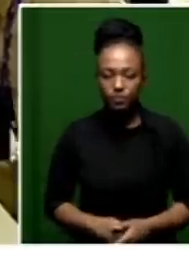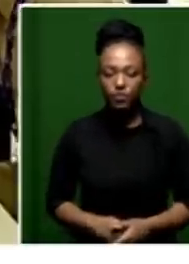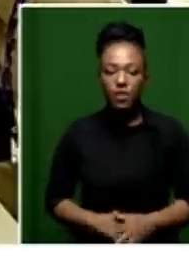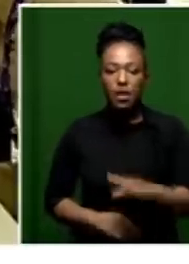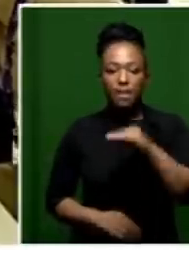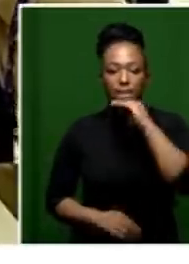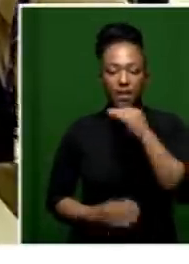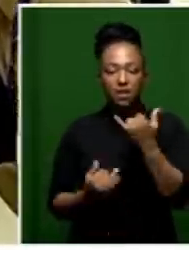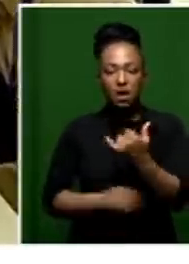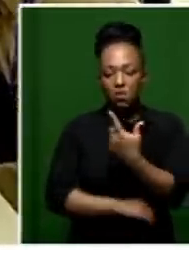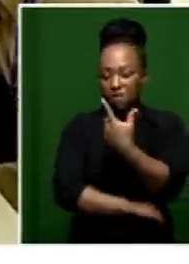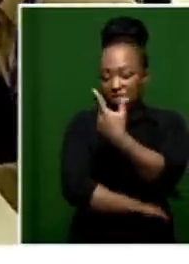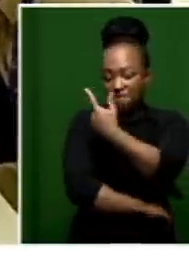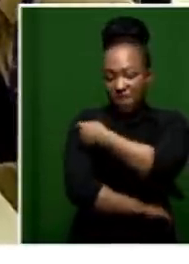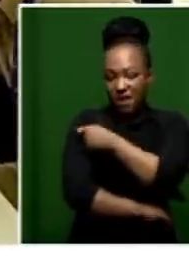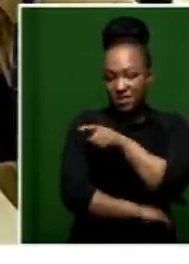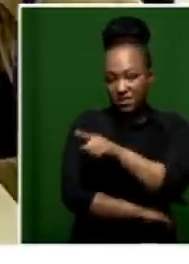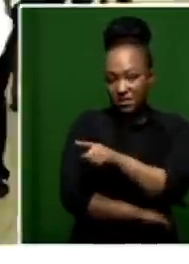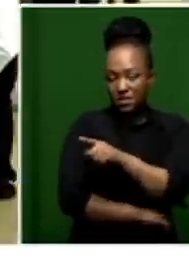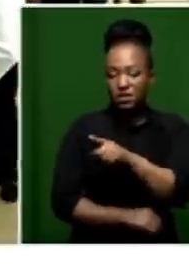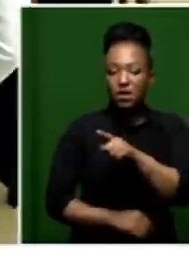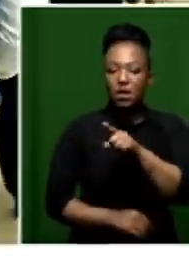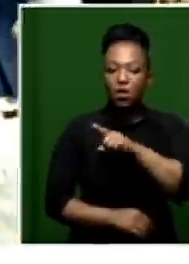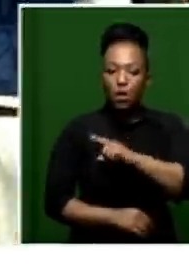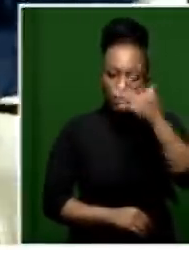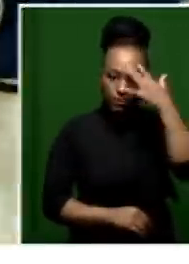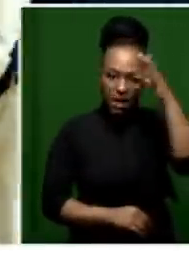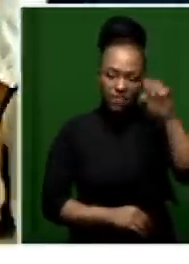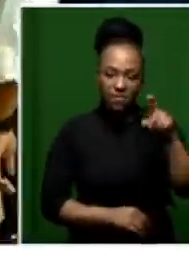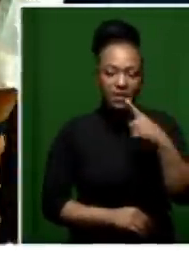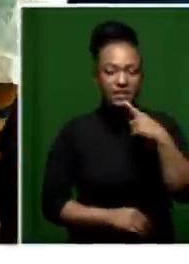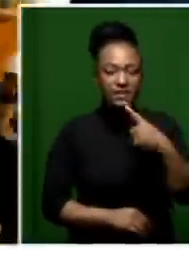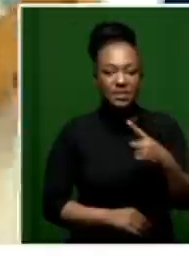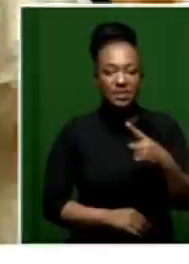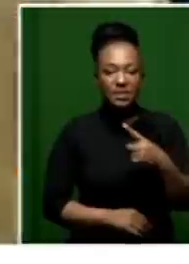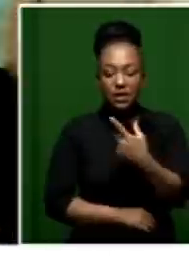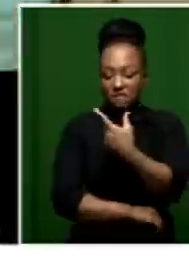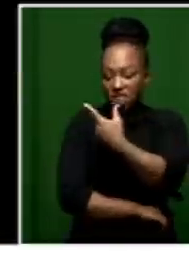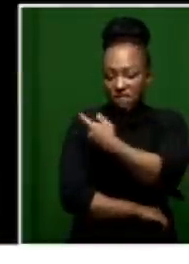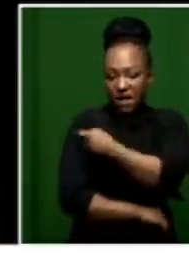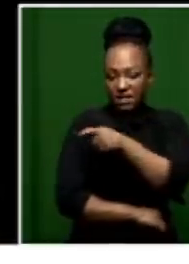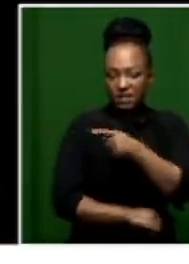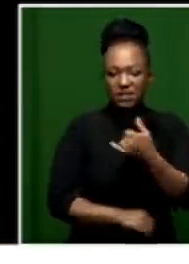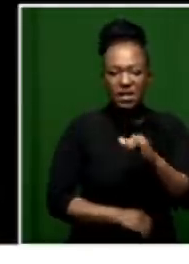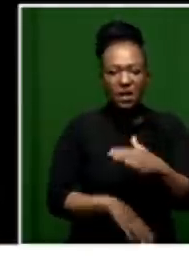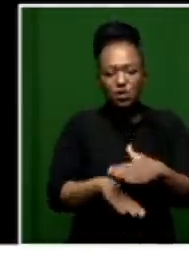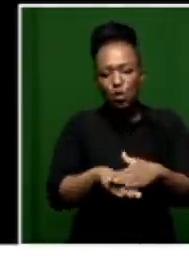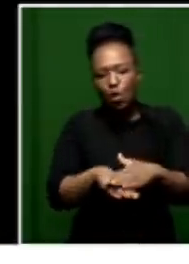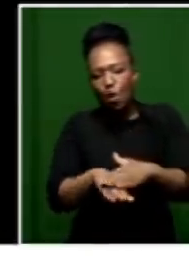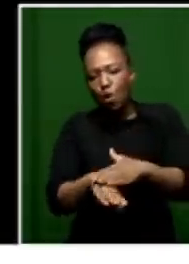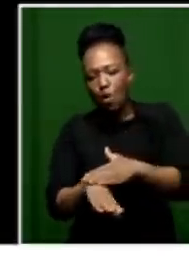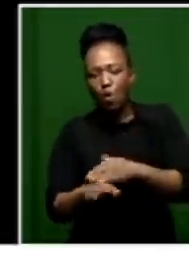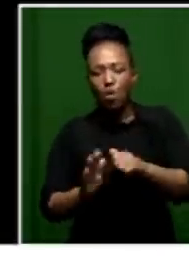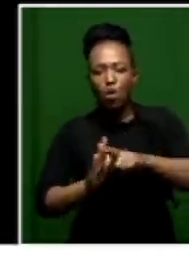issue of vaccination, and government still concerned that the vaccination drives are still reaching well below